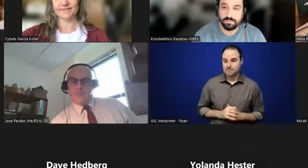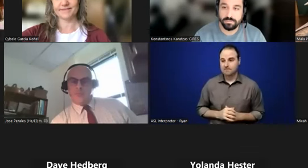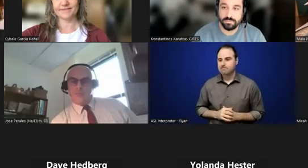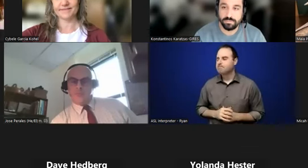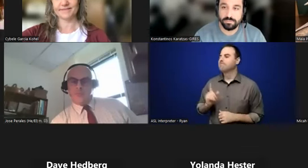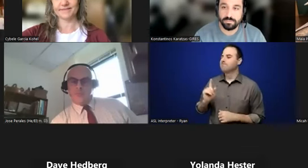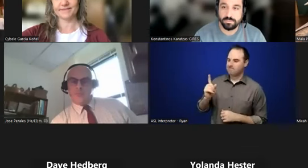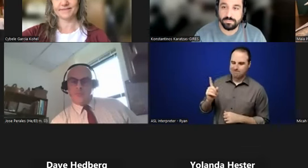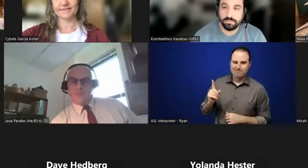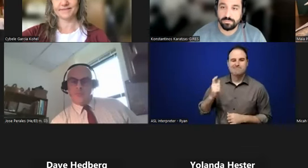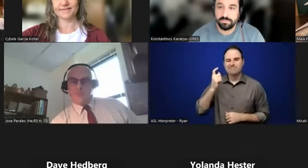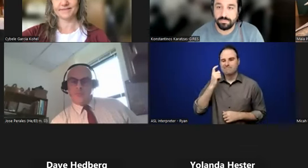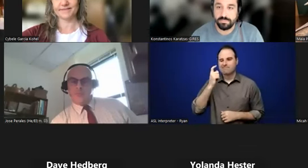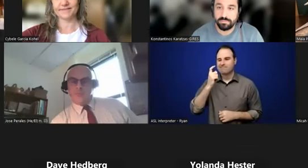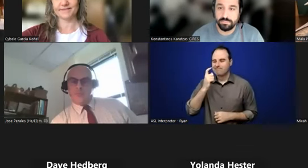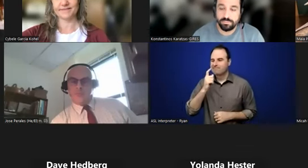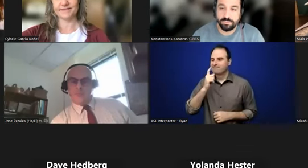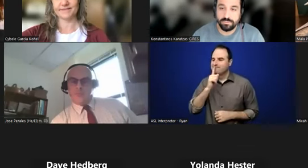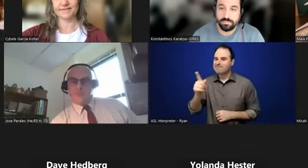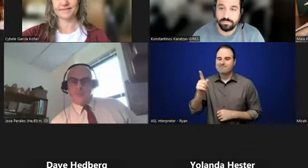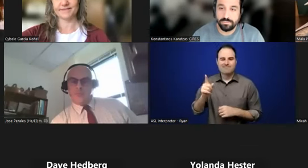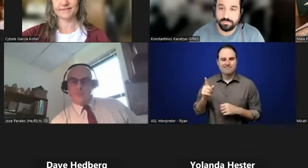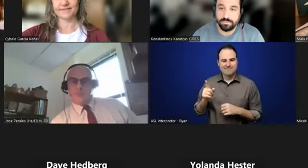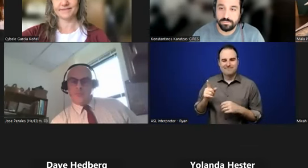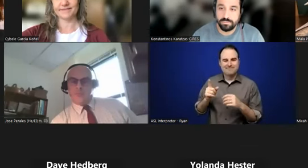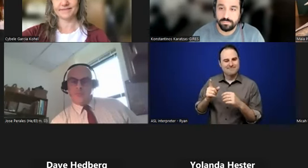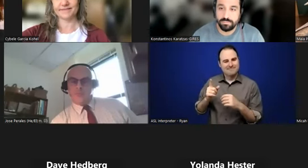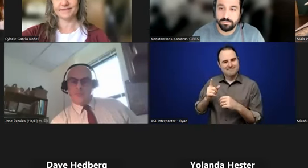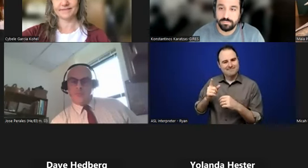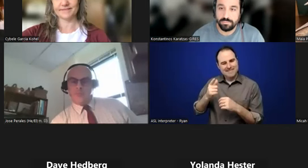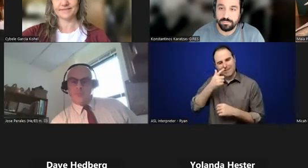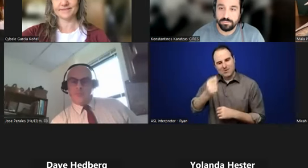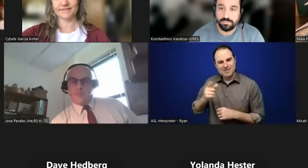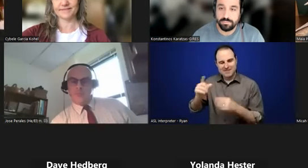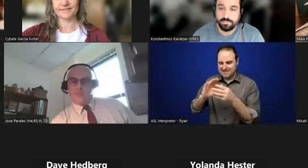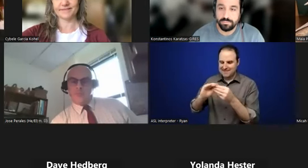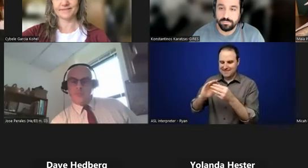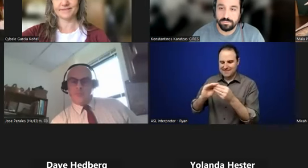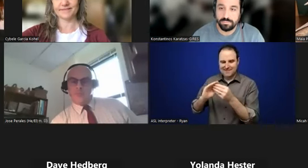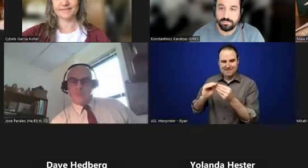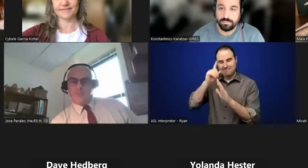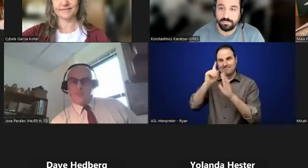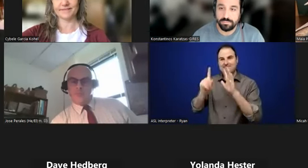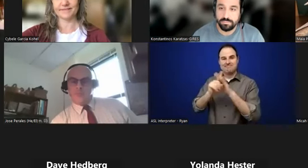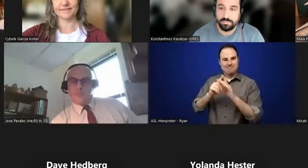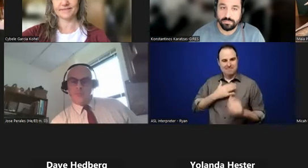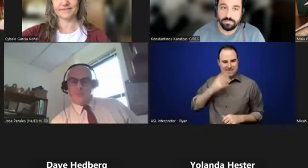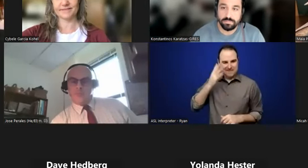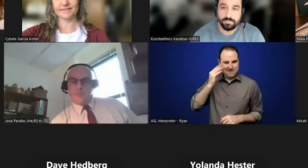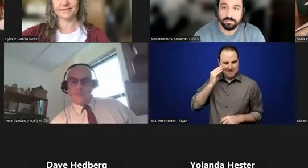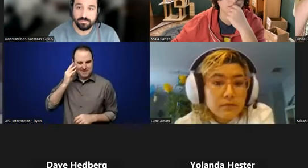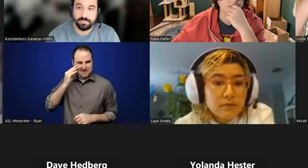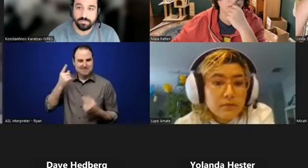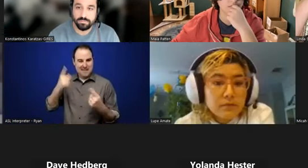you just brought up that kind of reminded me of a pretty impactful experience I had within oral history was